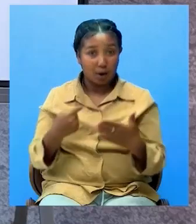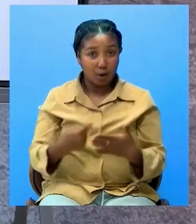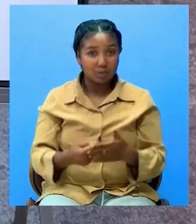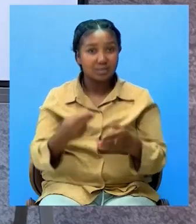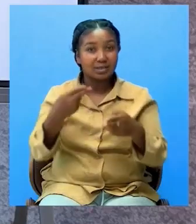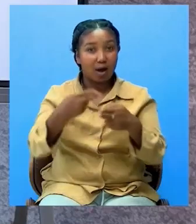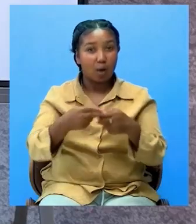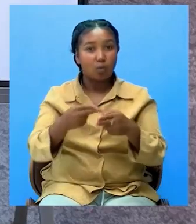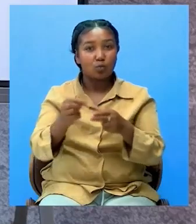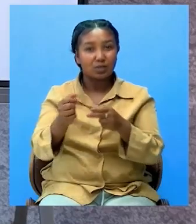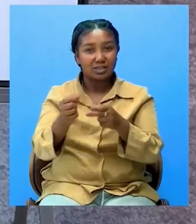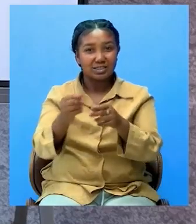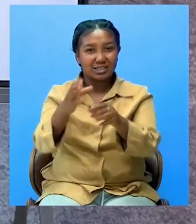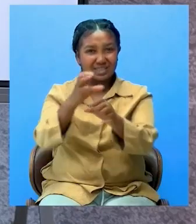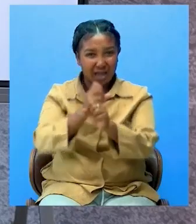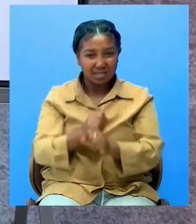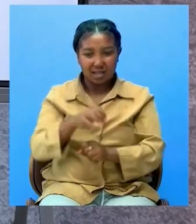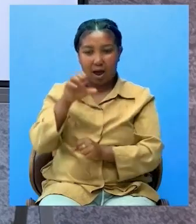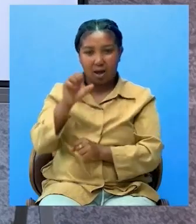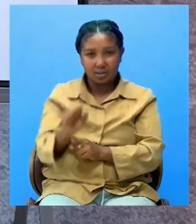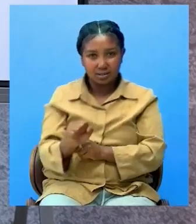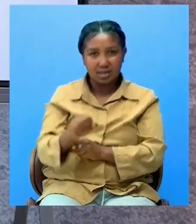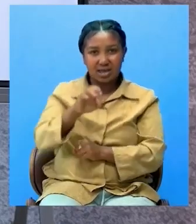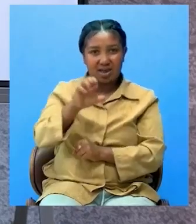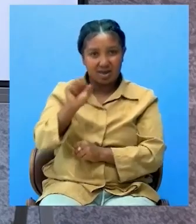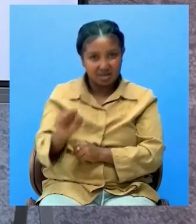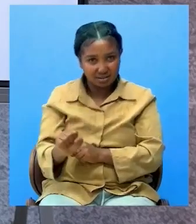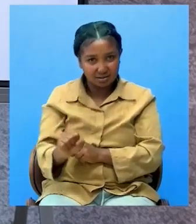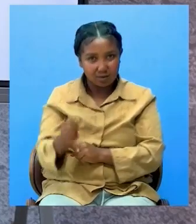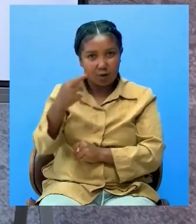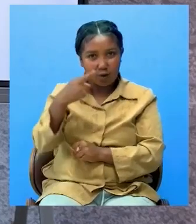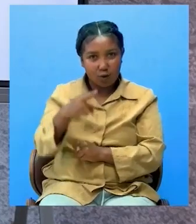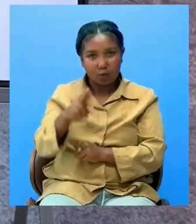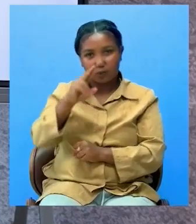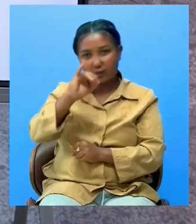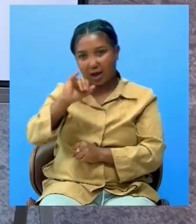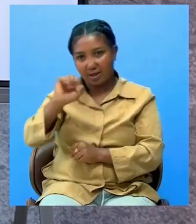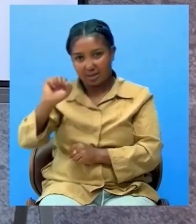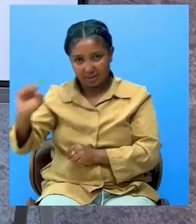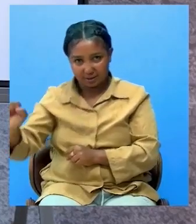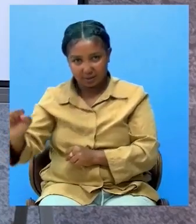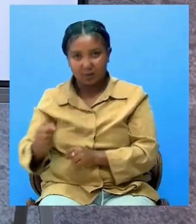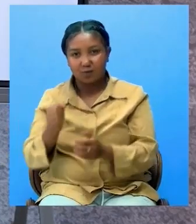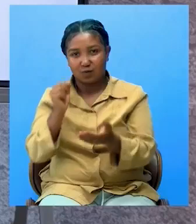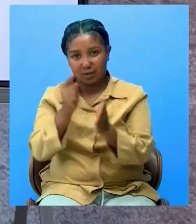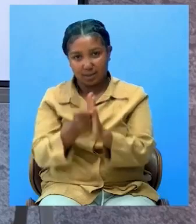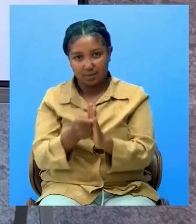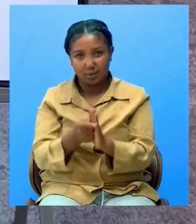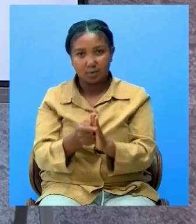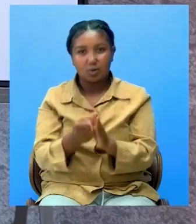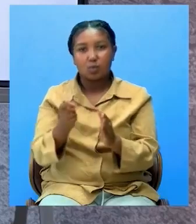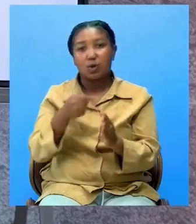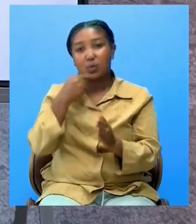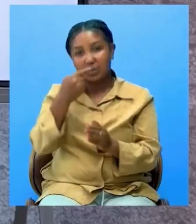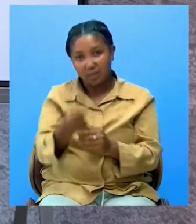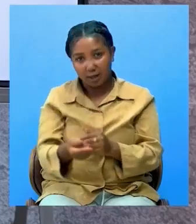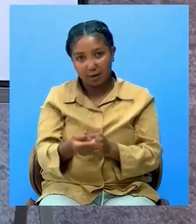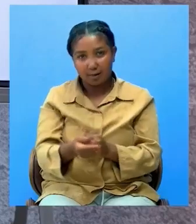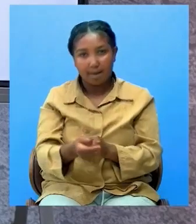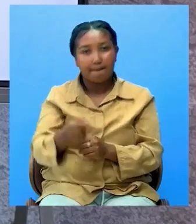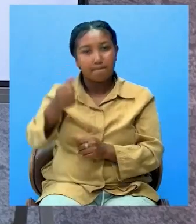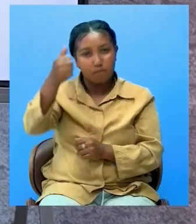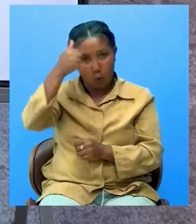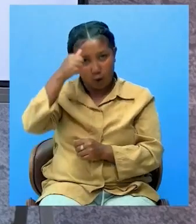the noun which takes S, ES, and IS. For example, when we say